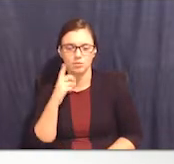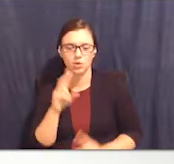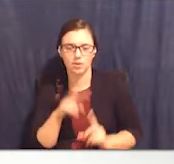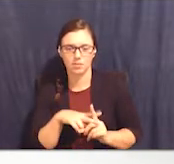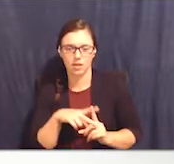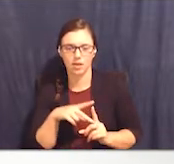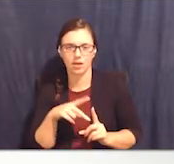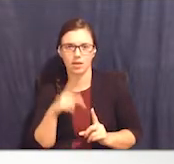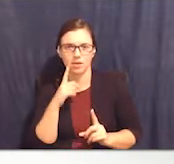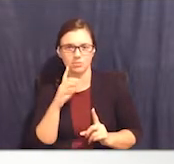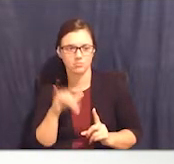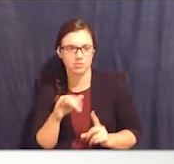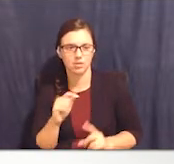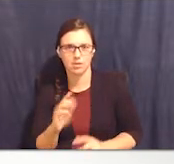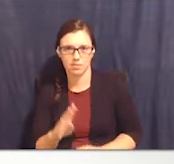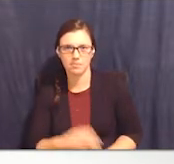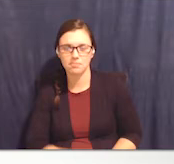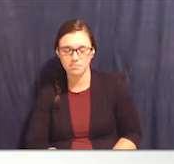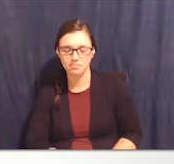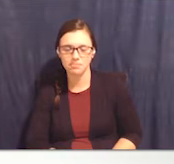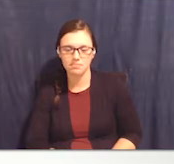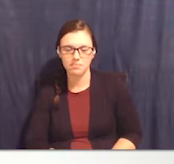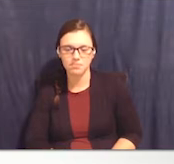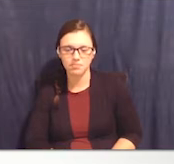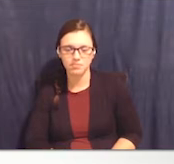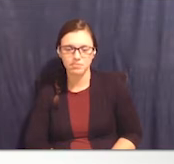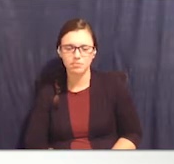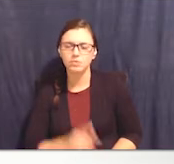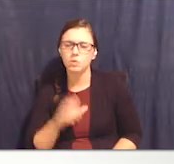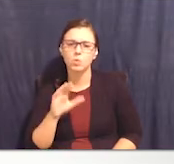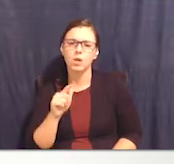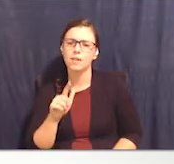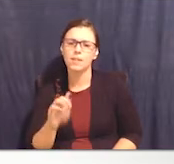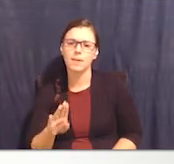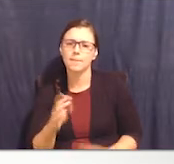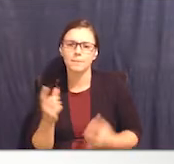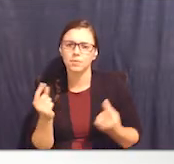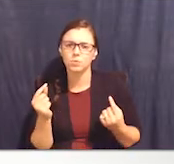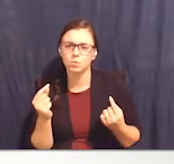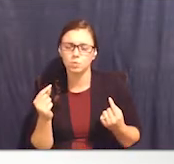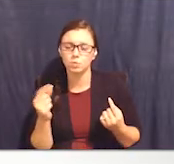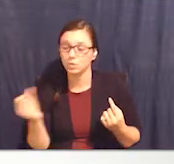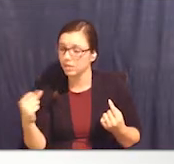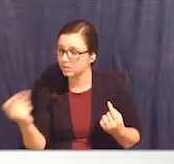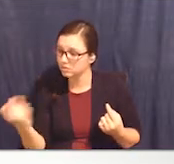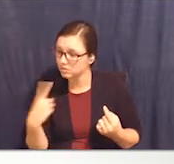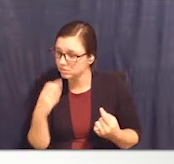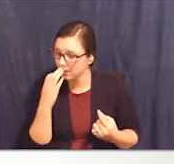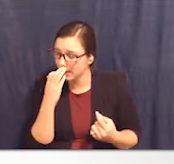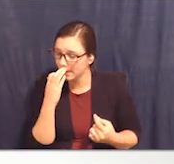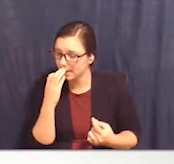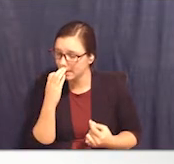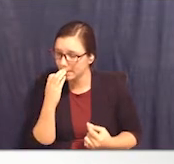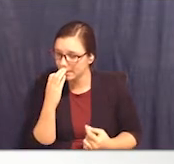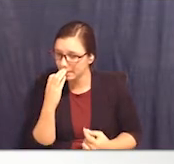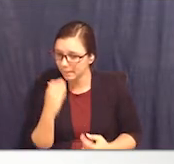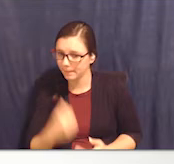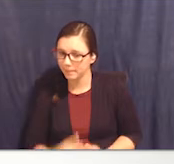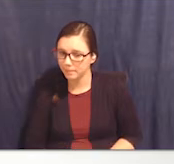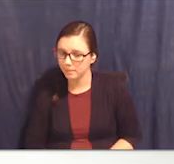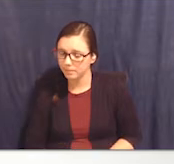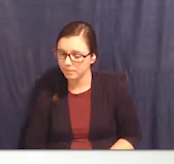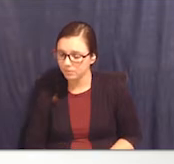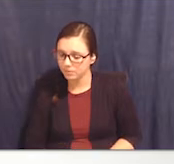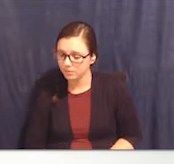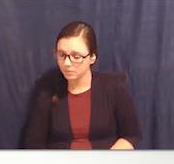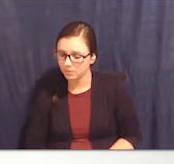school district, but my previous life, a decade ago, was with a school district, and yes, the students